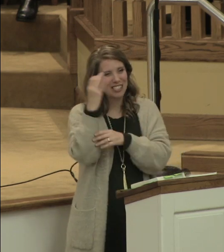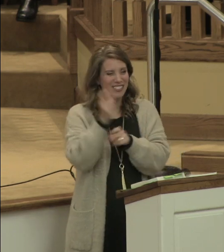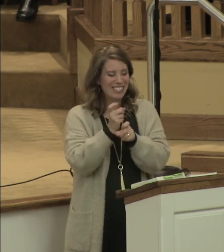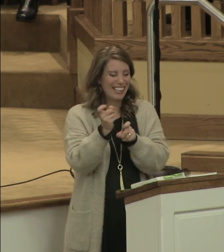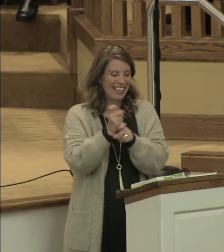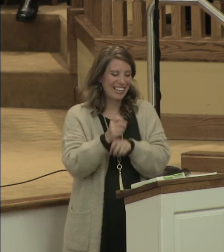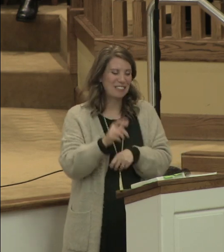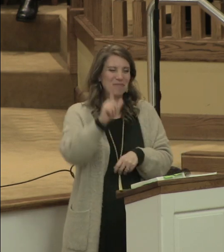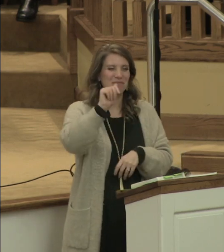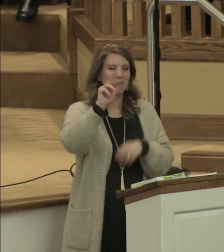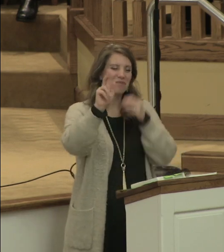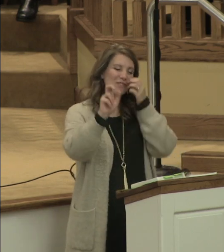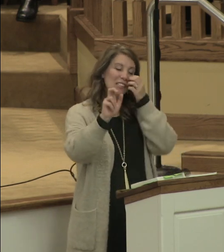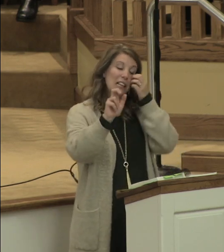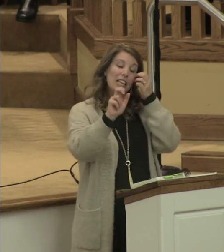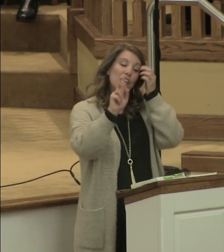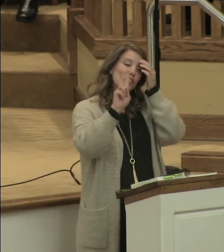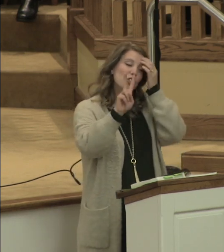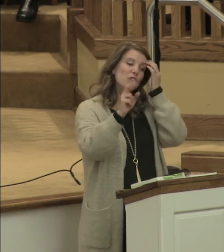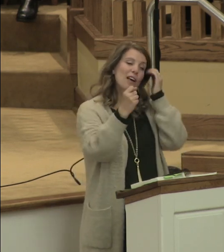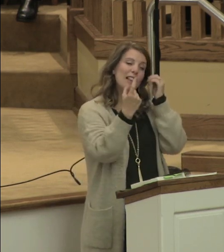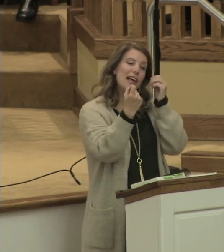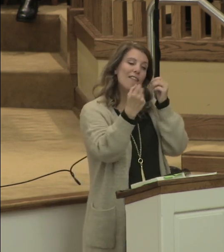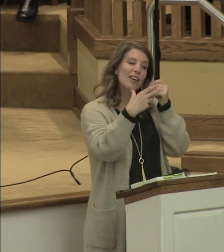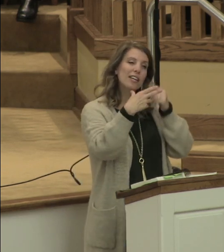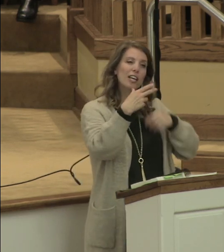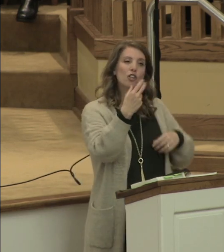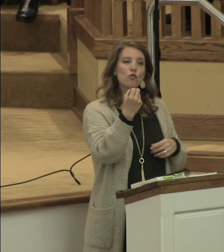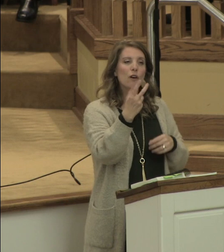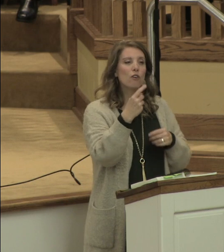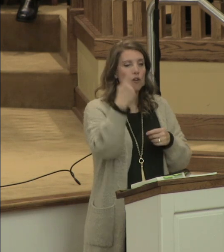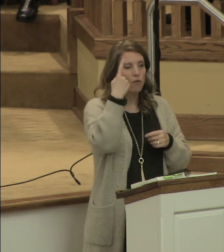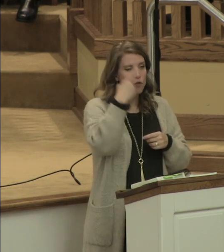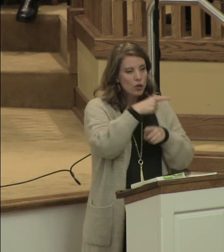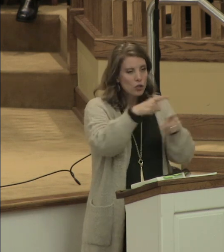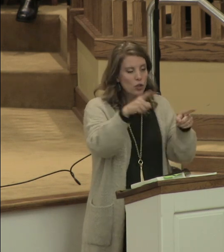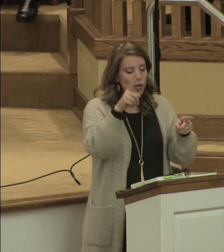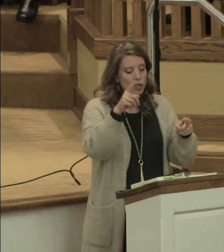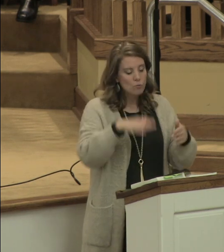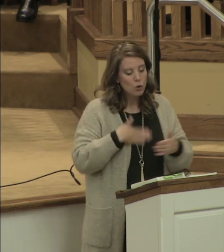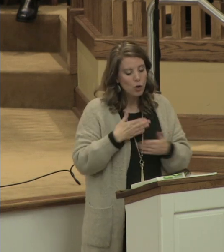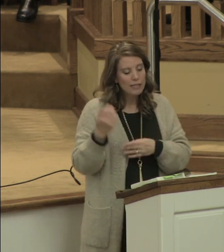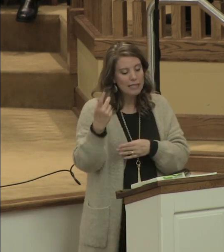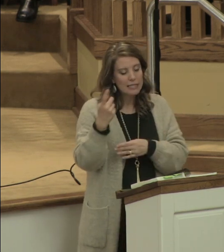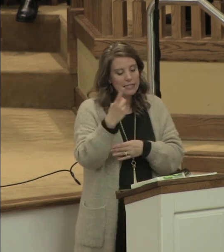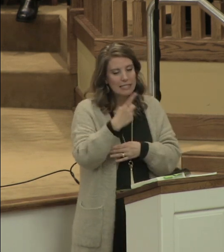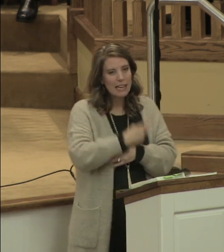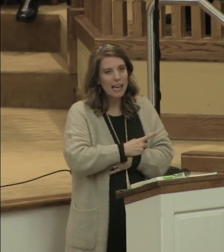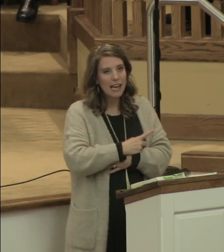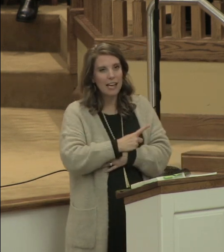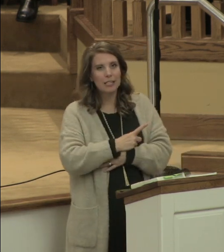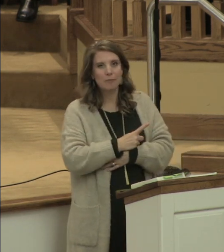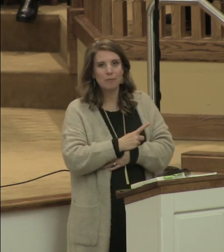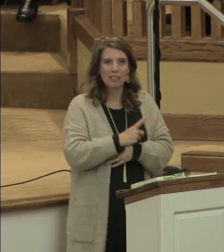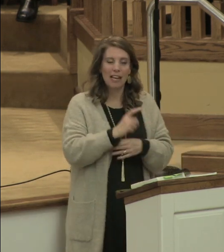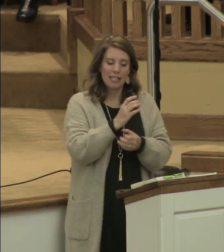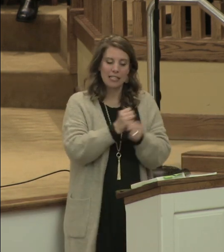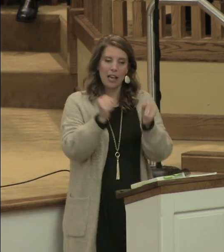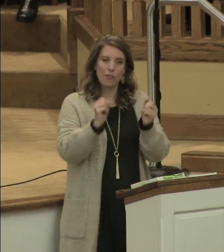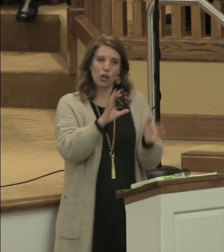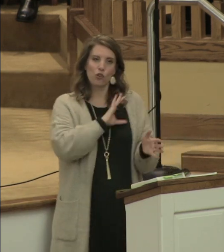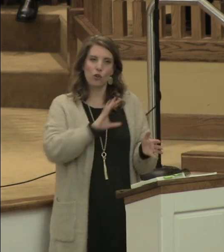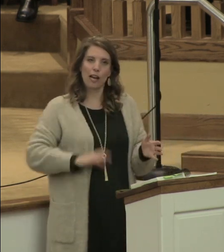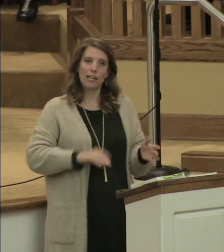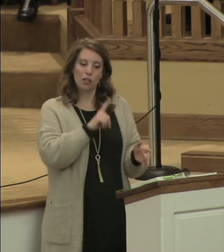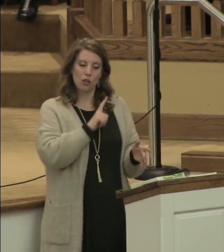Luke 2, verses 11 and 12. For unto you is born this day in the city of David a Savior, which is Christ the Lord. And this shall be